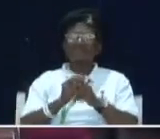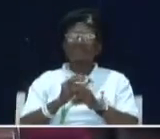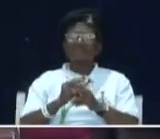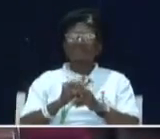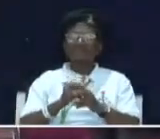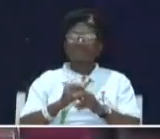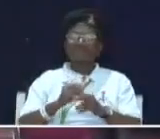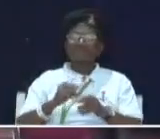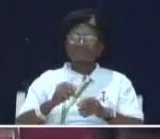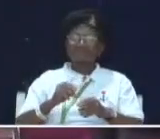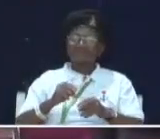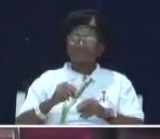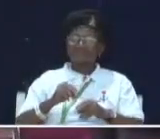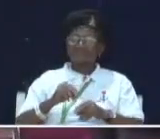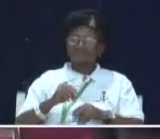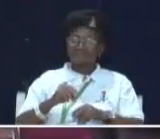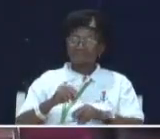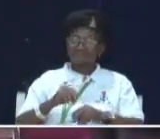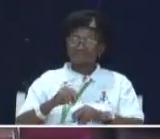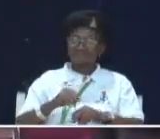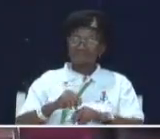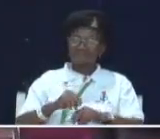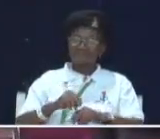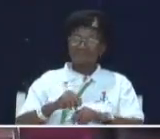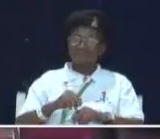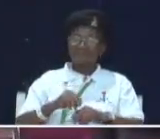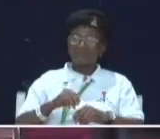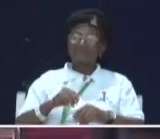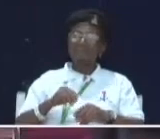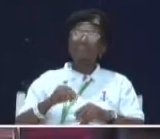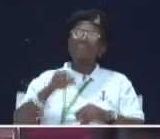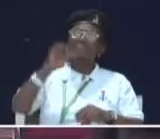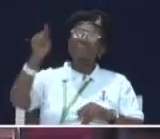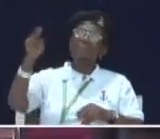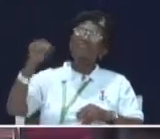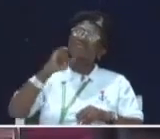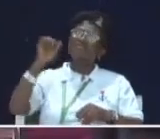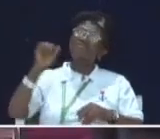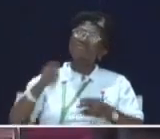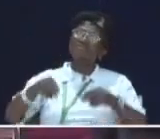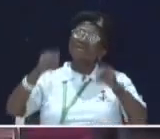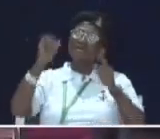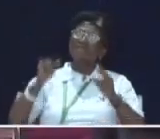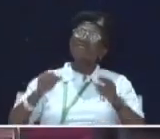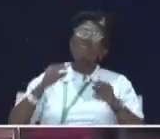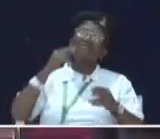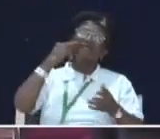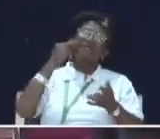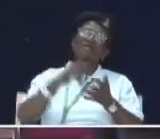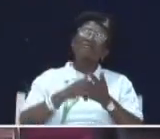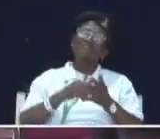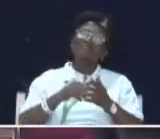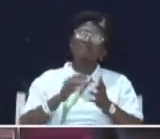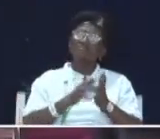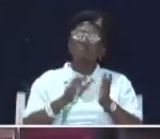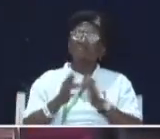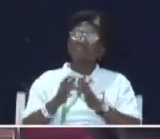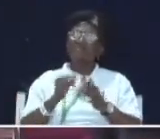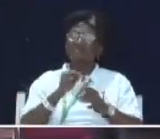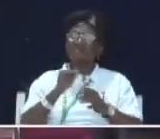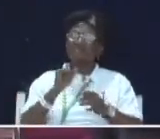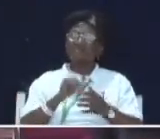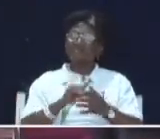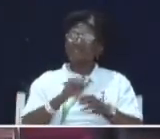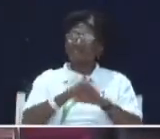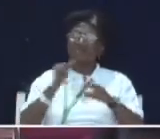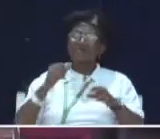Judah is still highly recognized, because Jesus Christ was called the Lion of the tribe